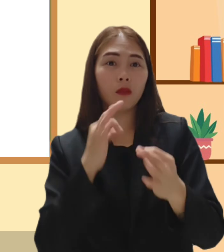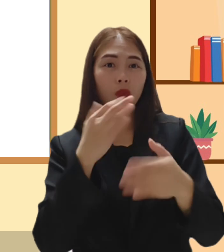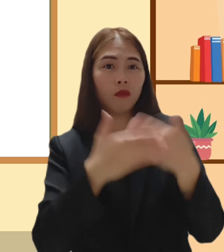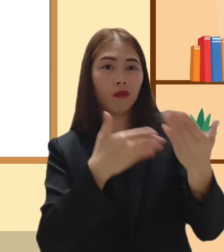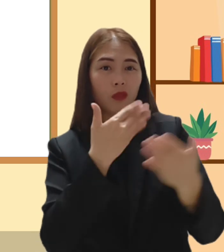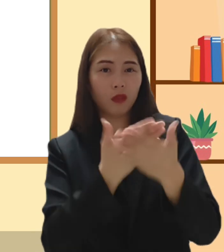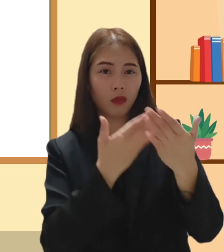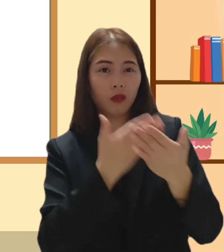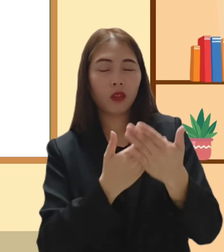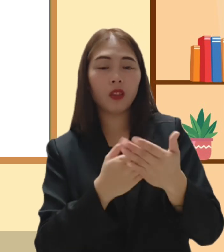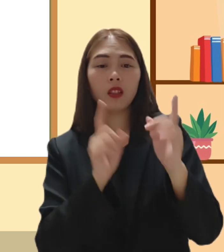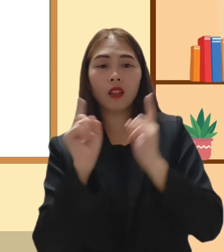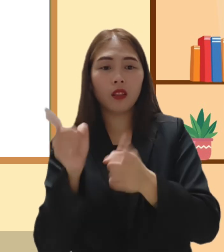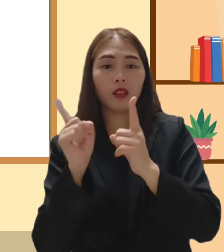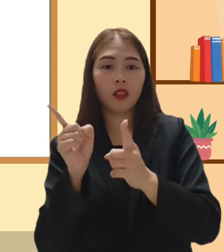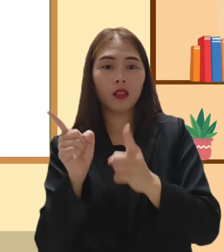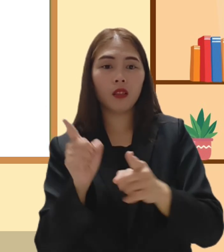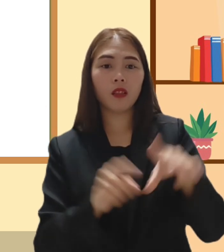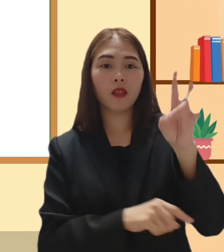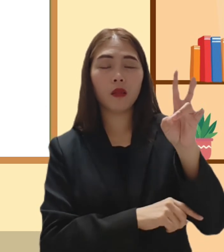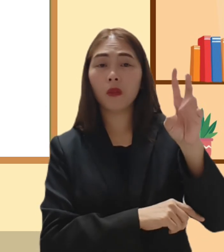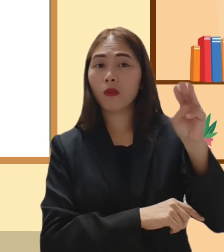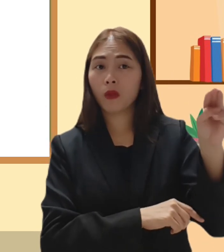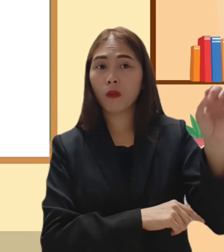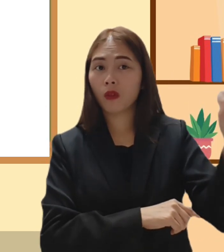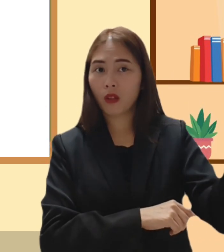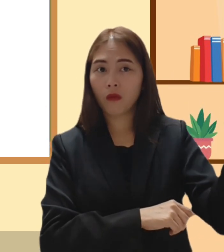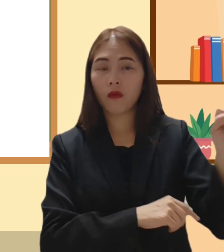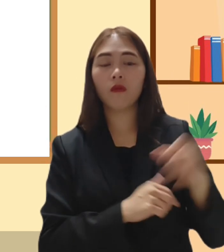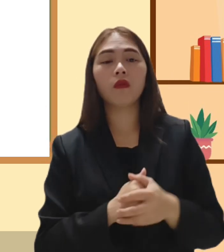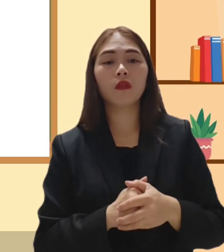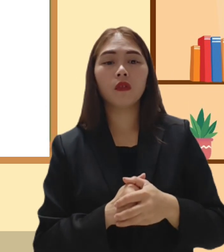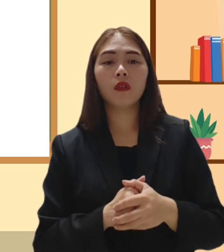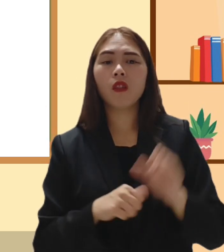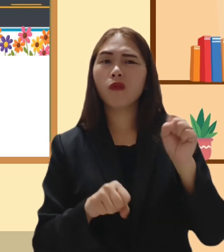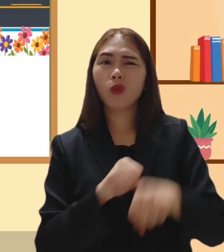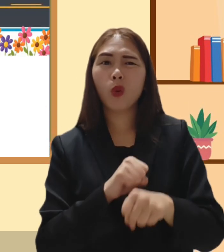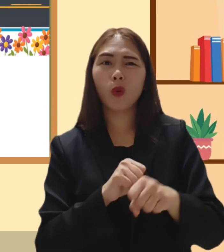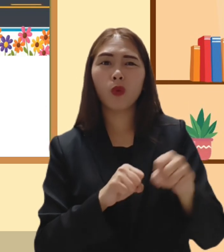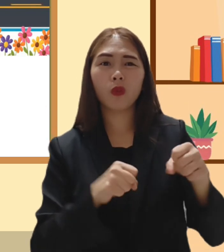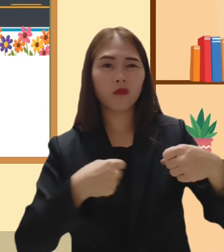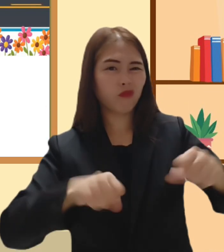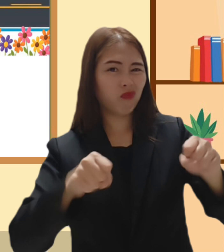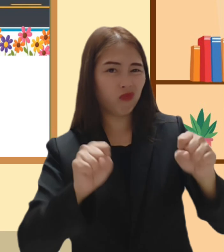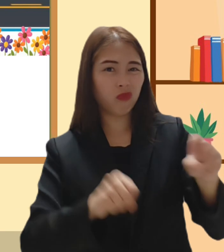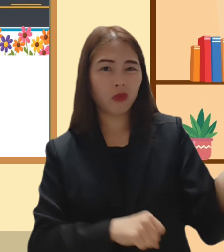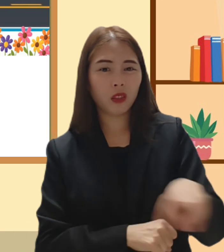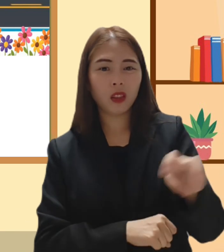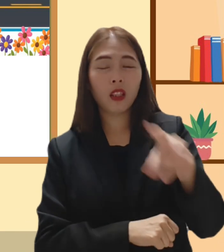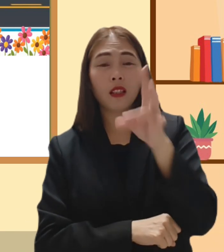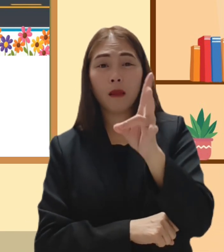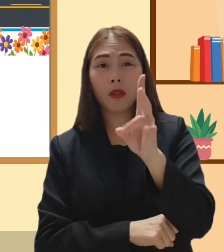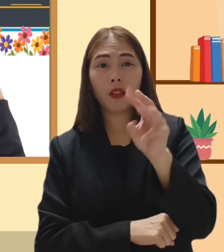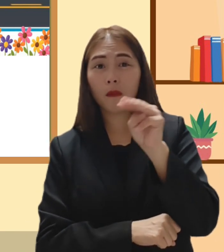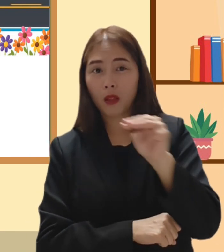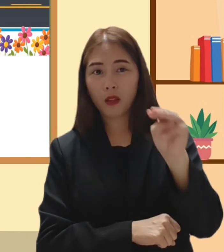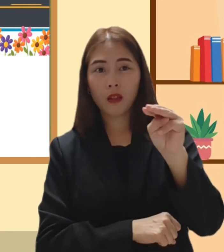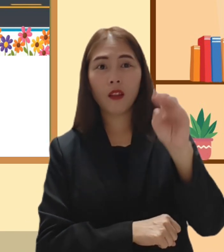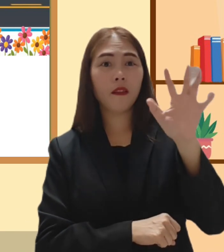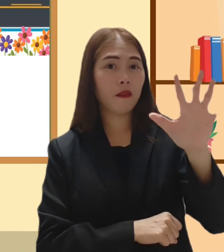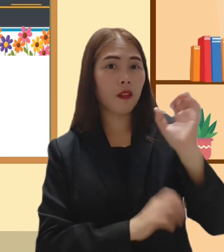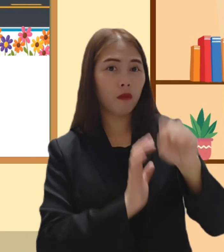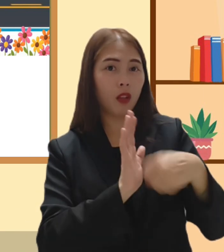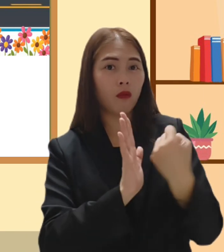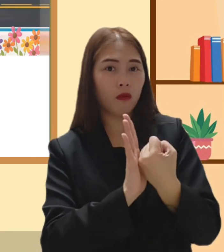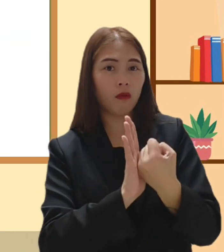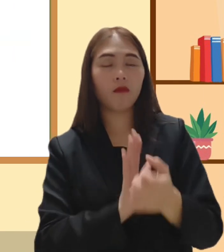operations. If we simplify it, the answer is equal to 70 meters. So, the tricycle traveled 70 meters